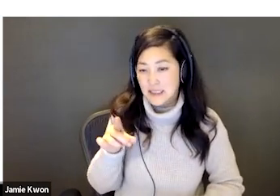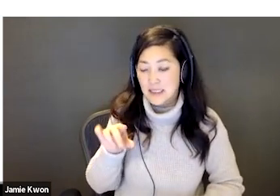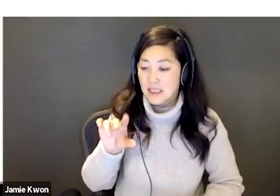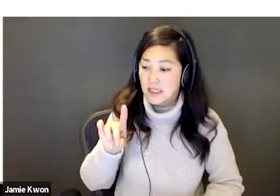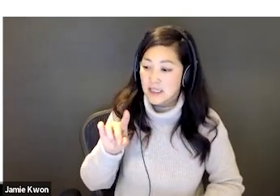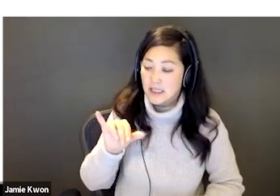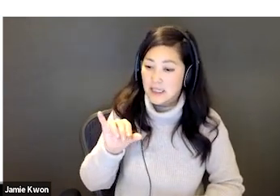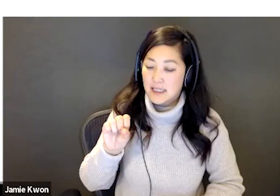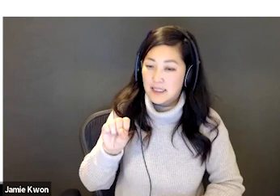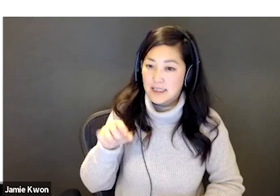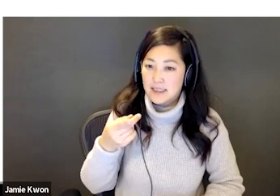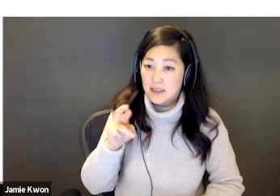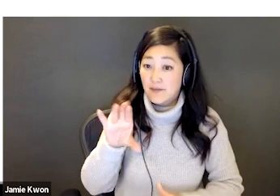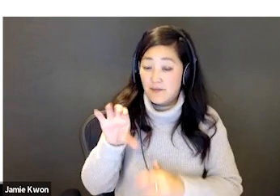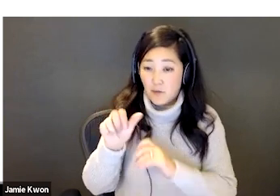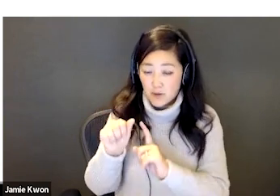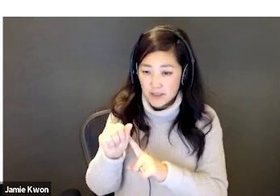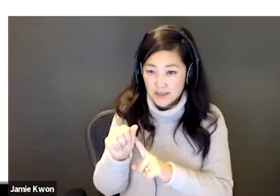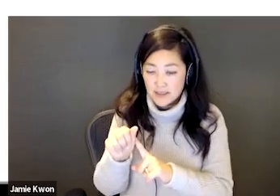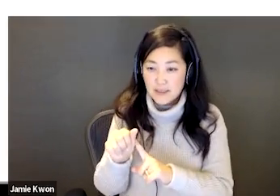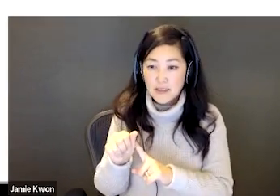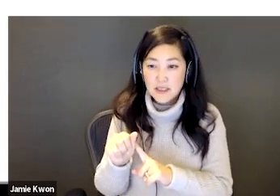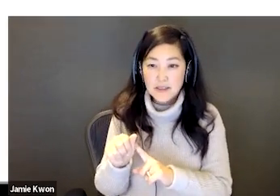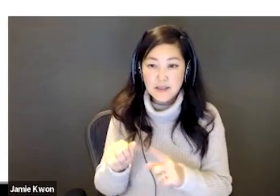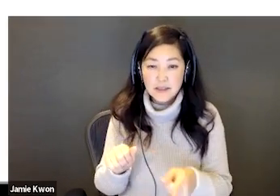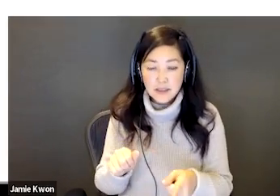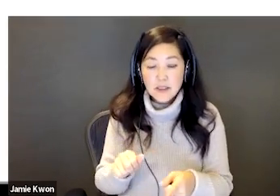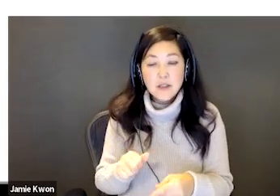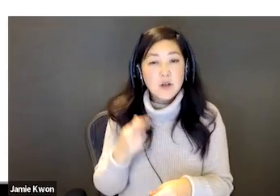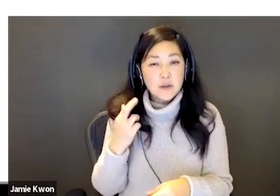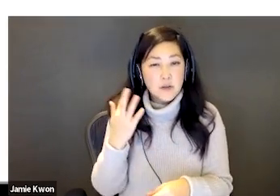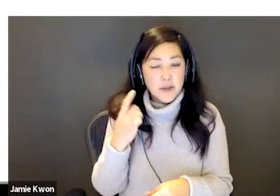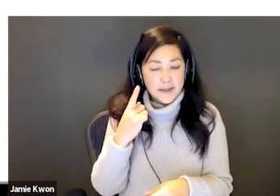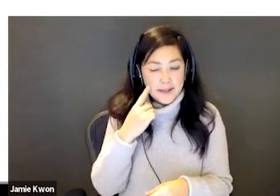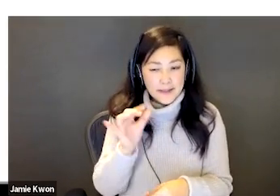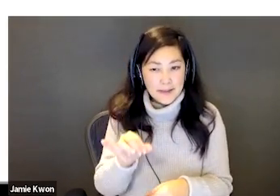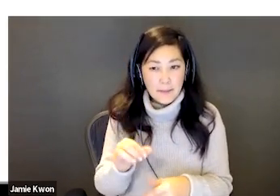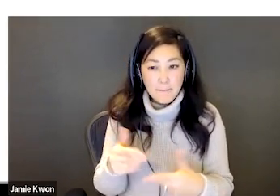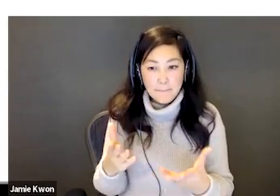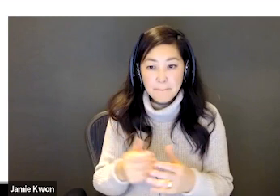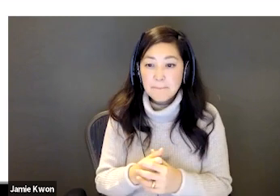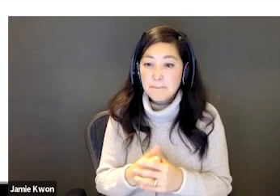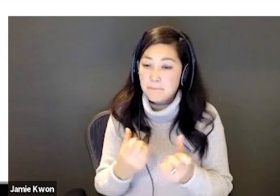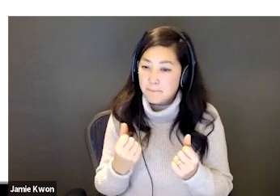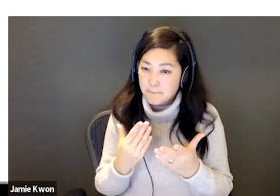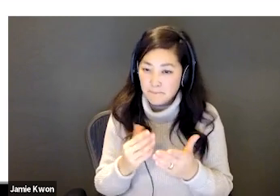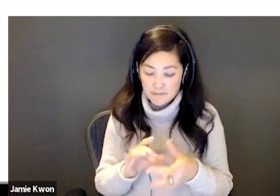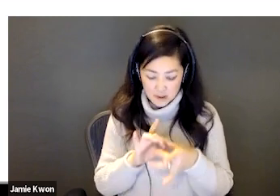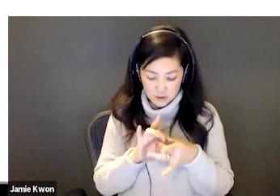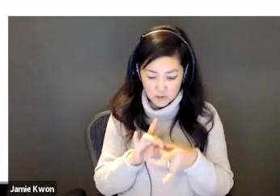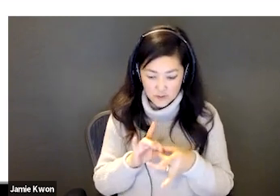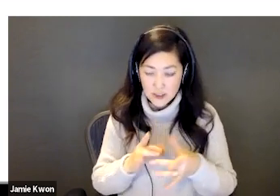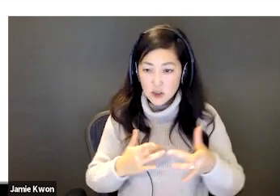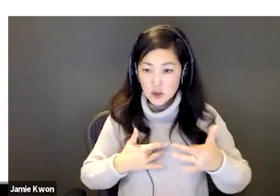reason this is so important when I think about neurodivergence is that a lot of the relational concerns that